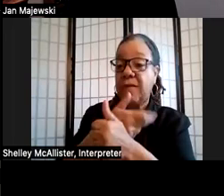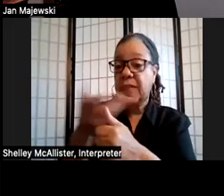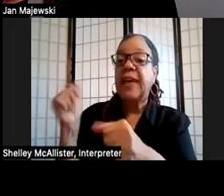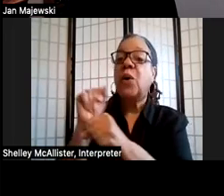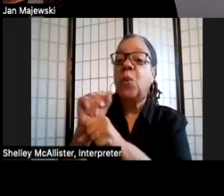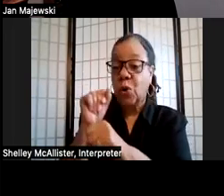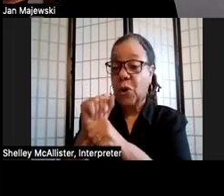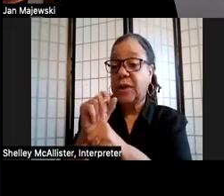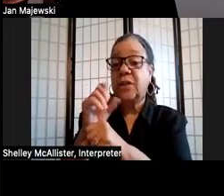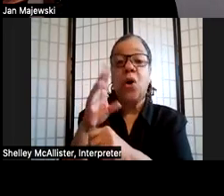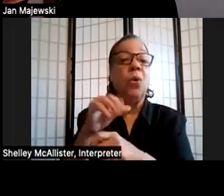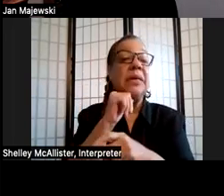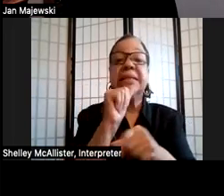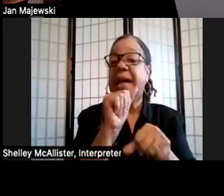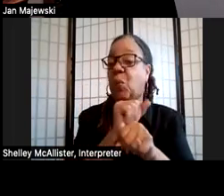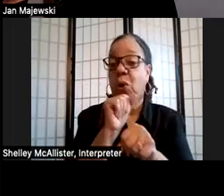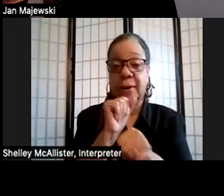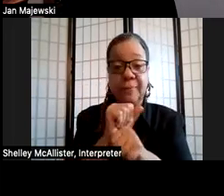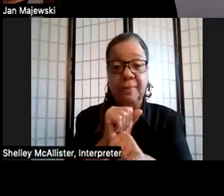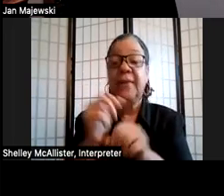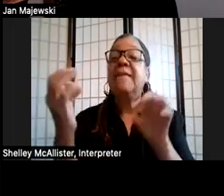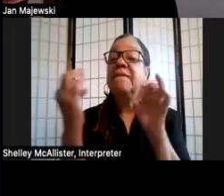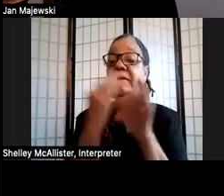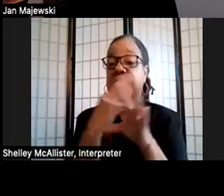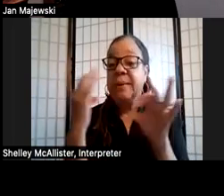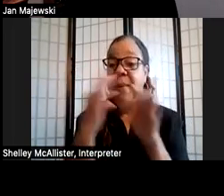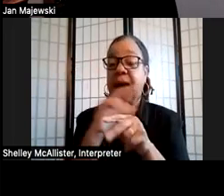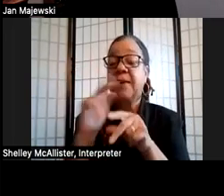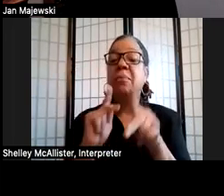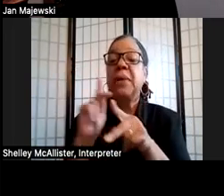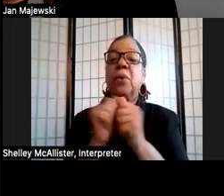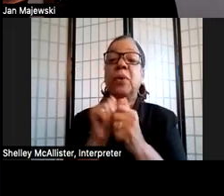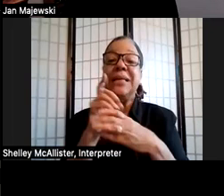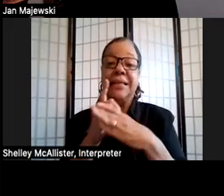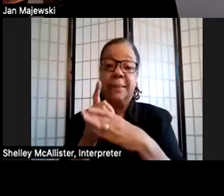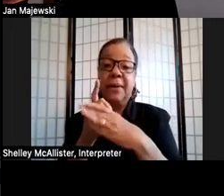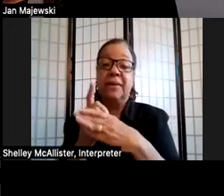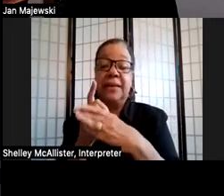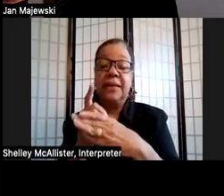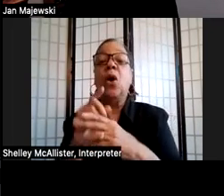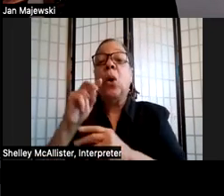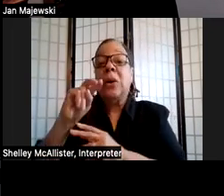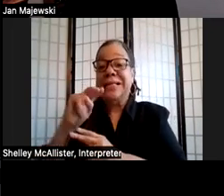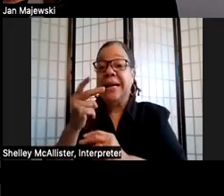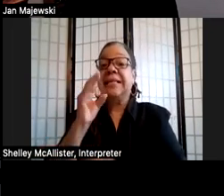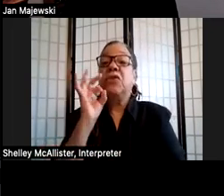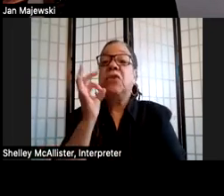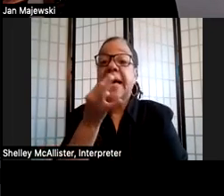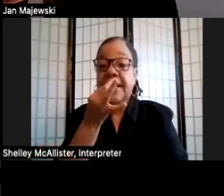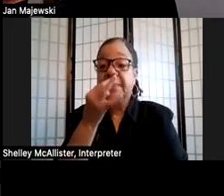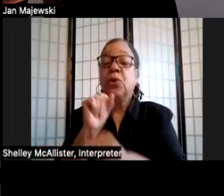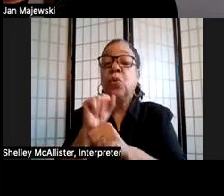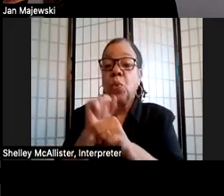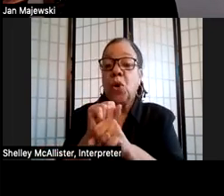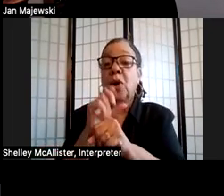works or what doesn't. So getting feedback from people with disabilities or people who are secondary experts who work with or live